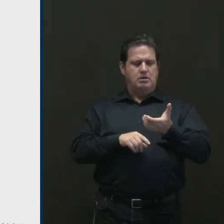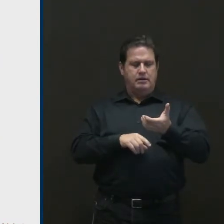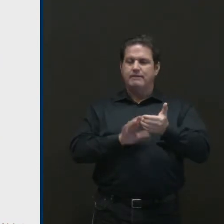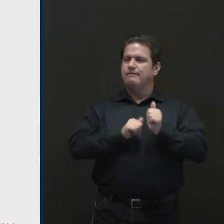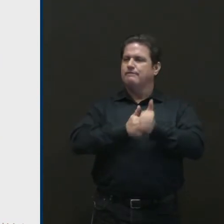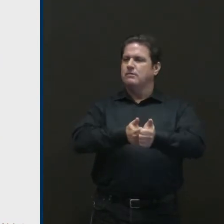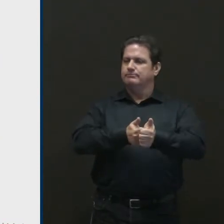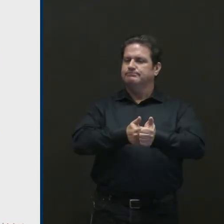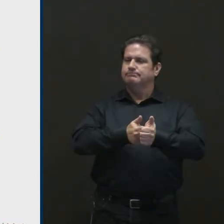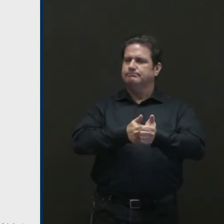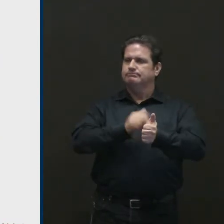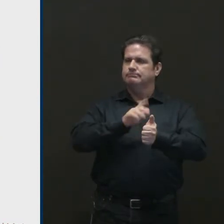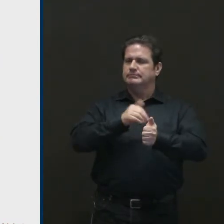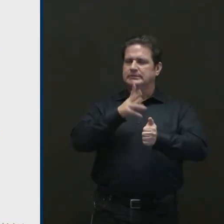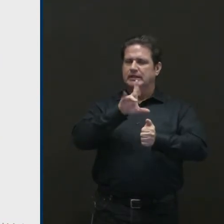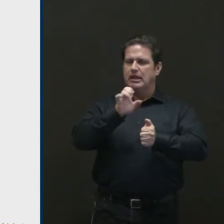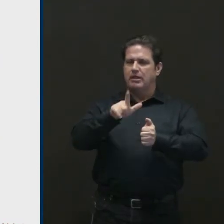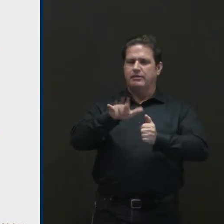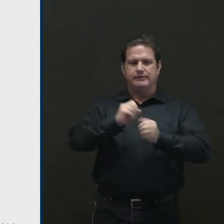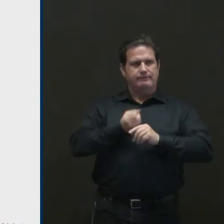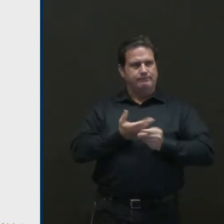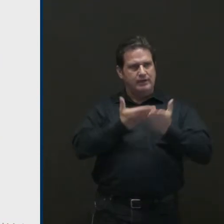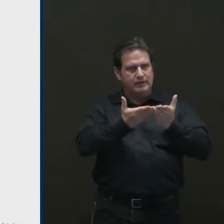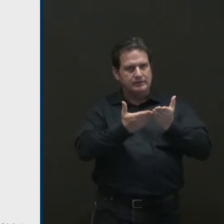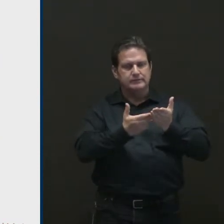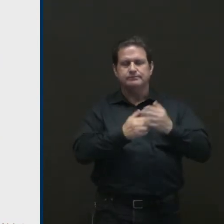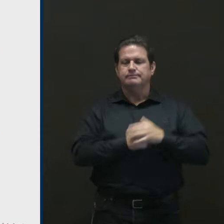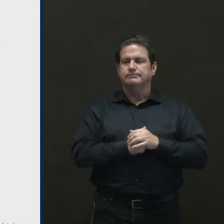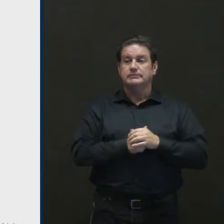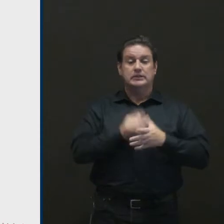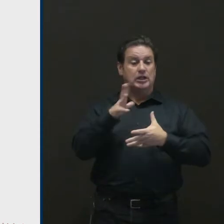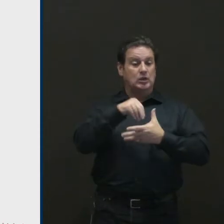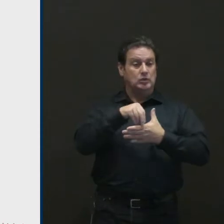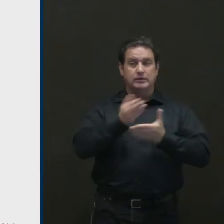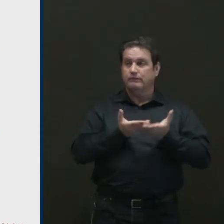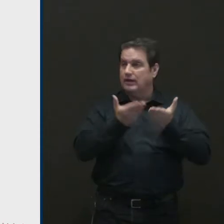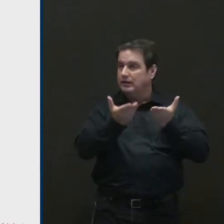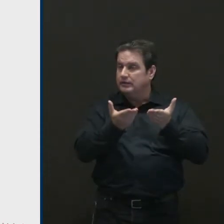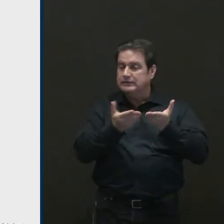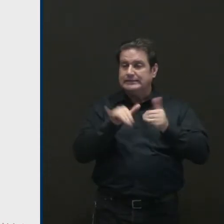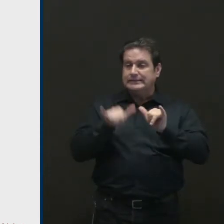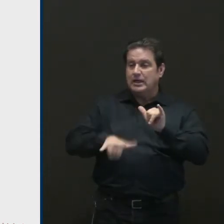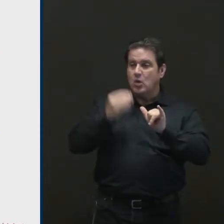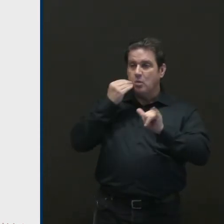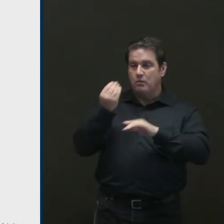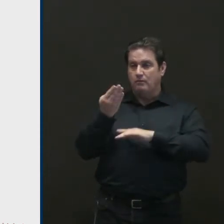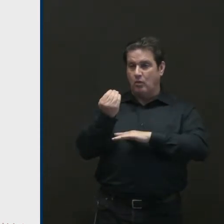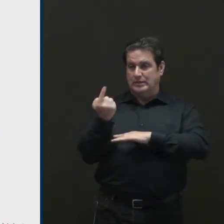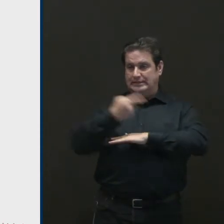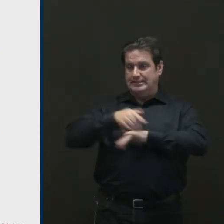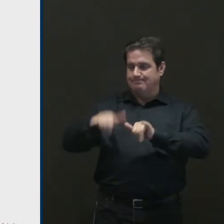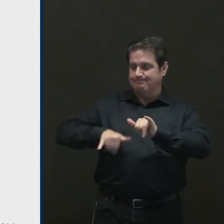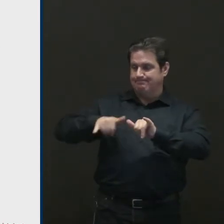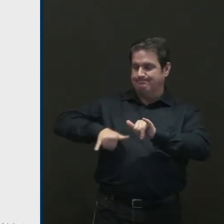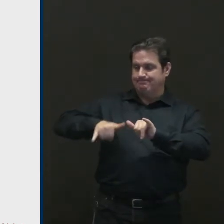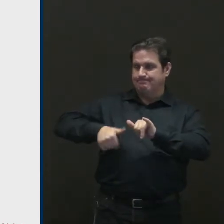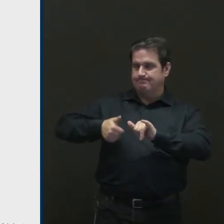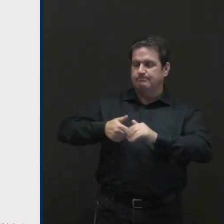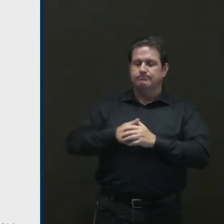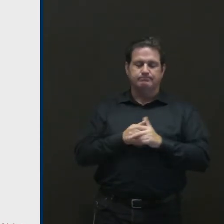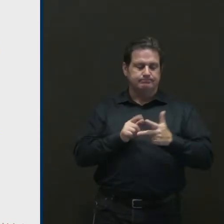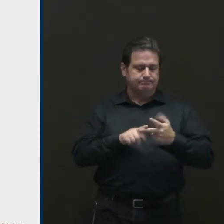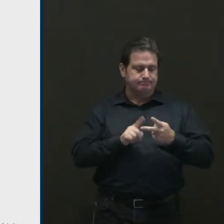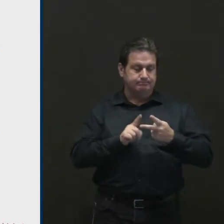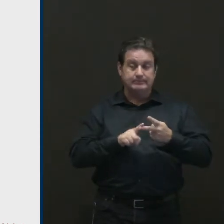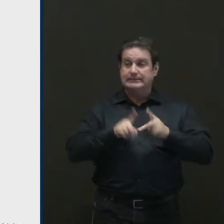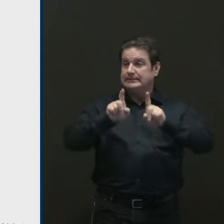follow the Division of Public Health advice included in the app, which includes staying home for 14 days and self-quarantining,